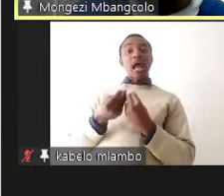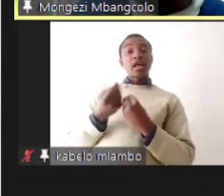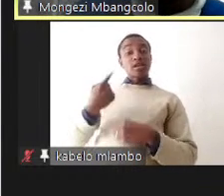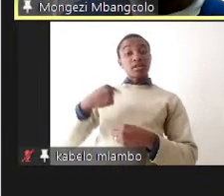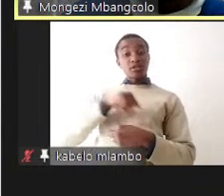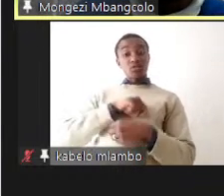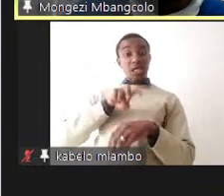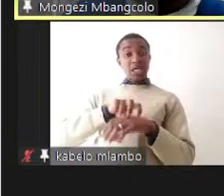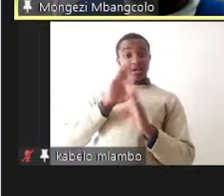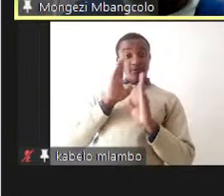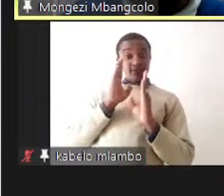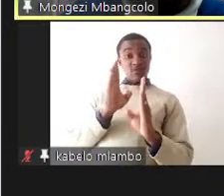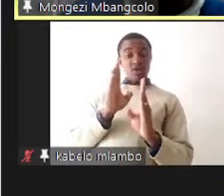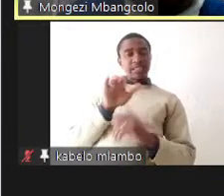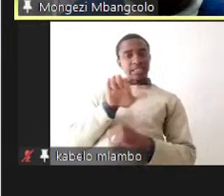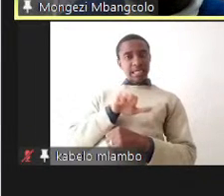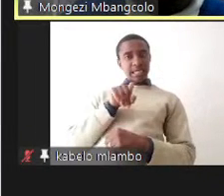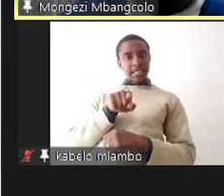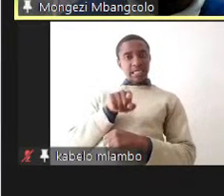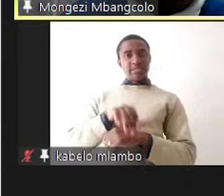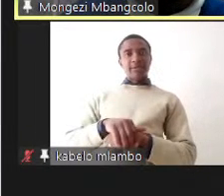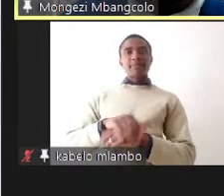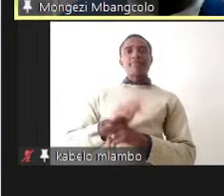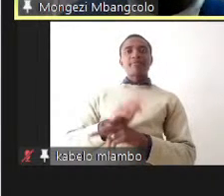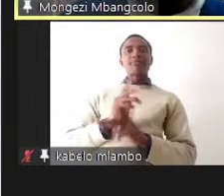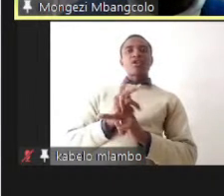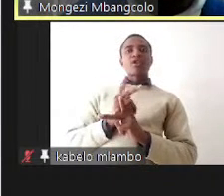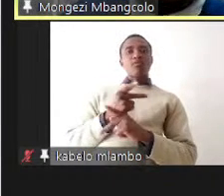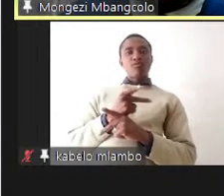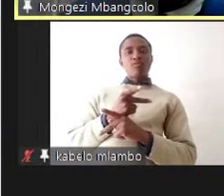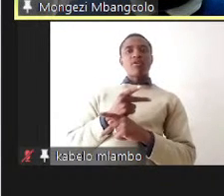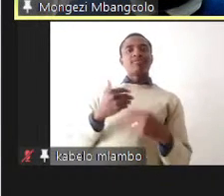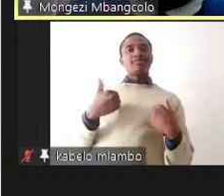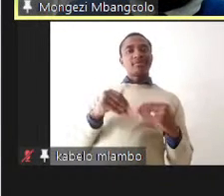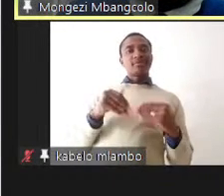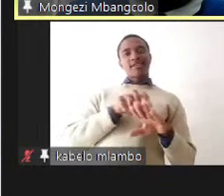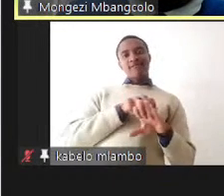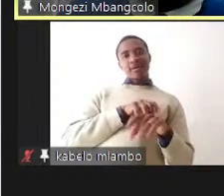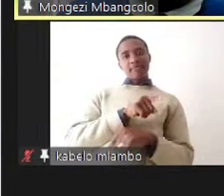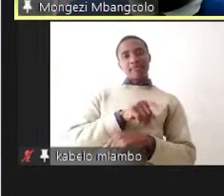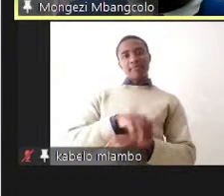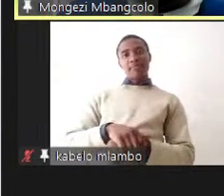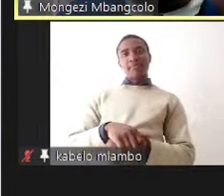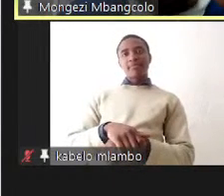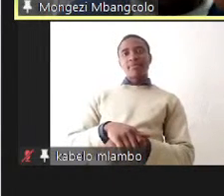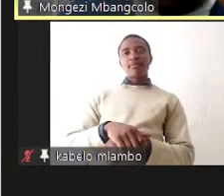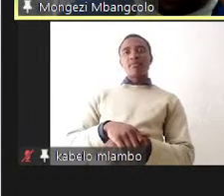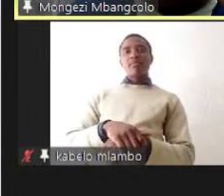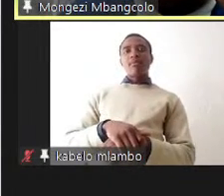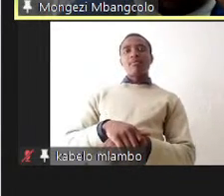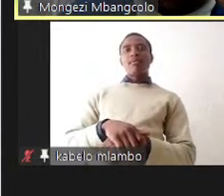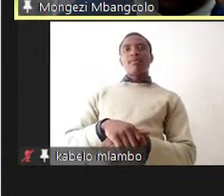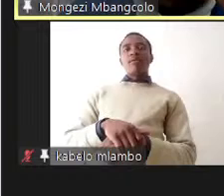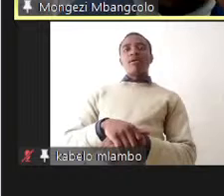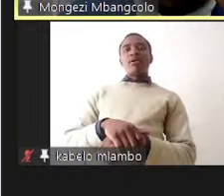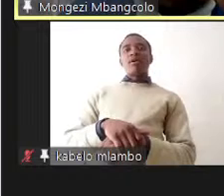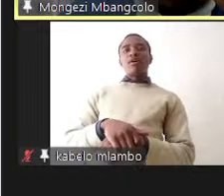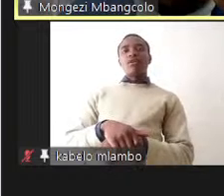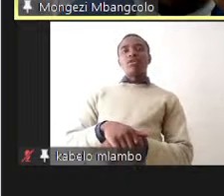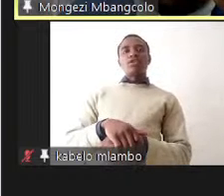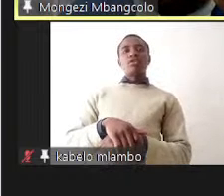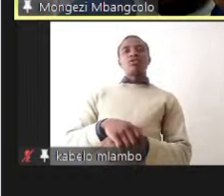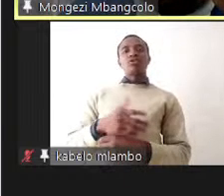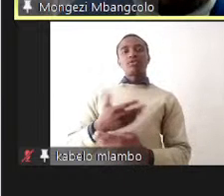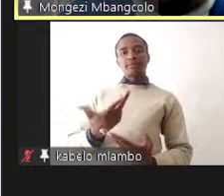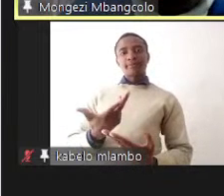that area, which is the production at the farm. So that is what is indicated